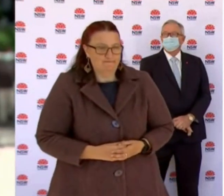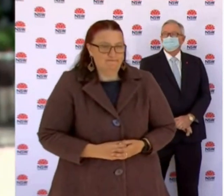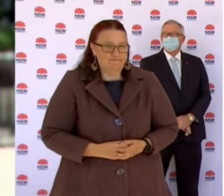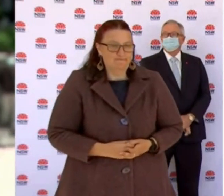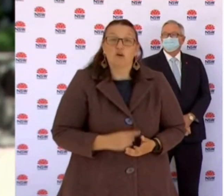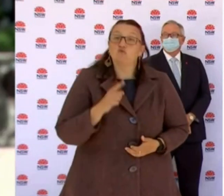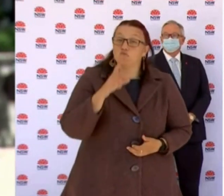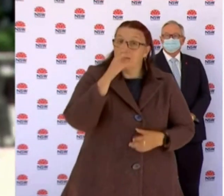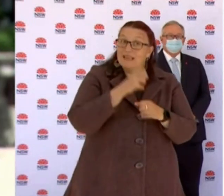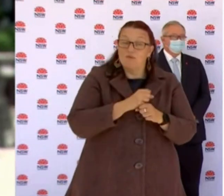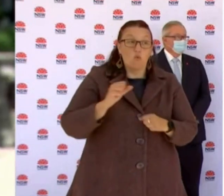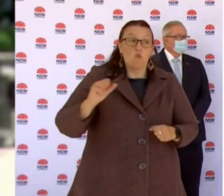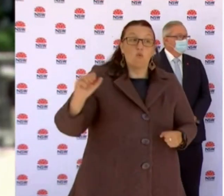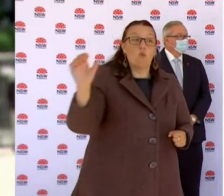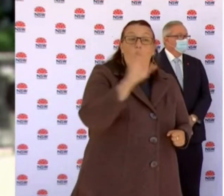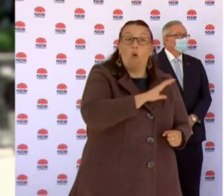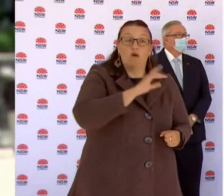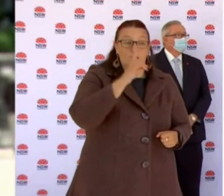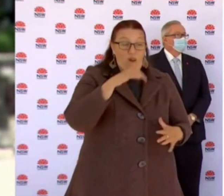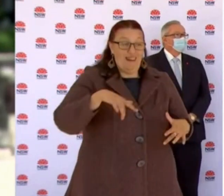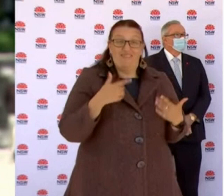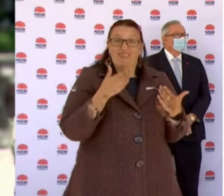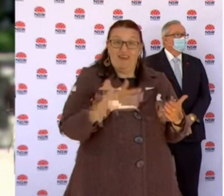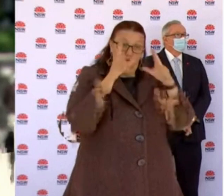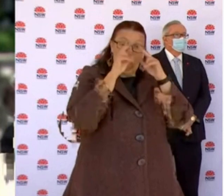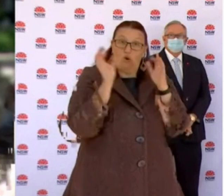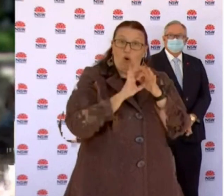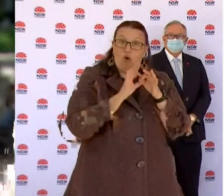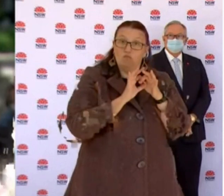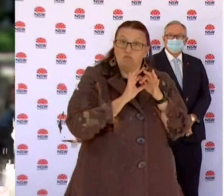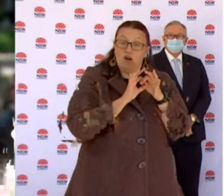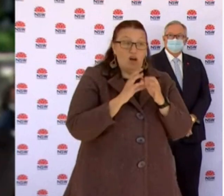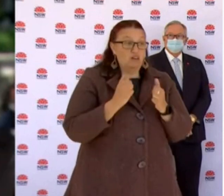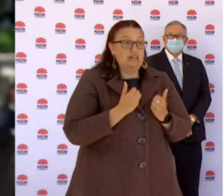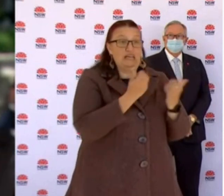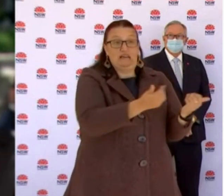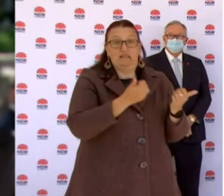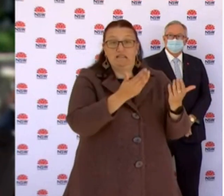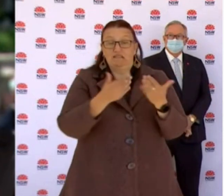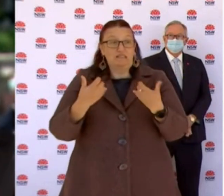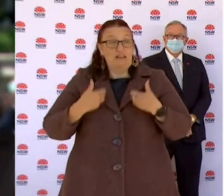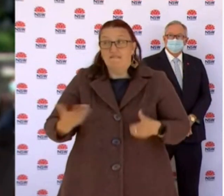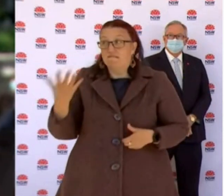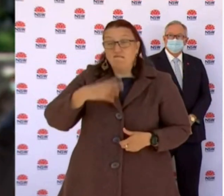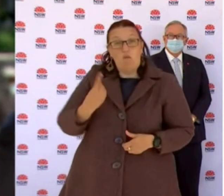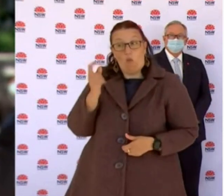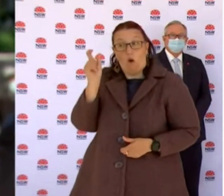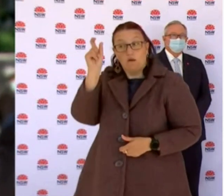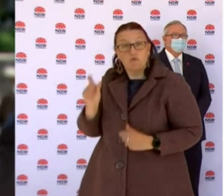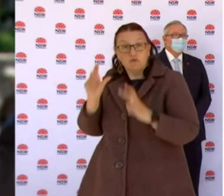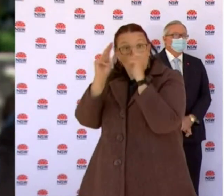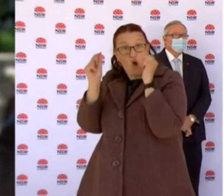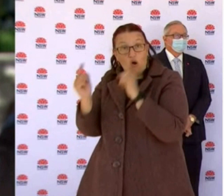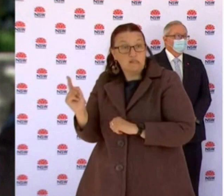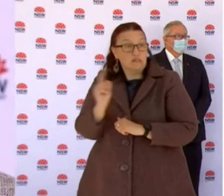exposed by the initial staff members that tested positive there, or is there a chance that it is now spreading still within that